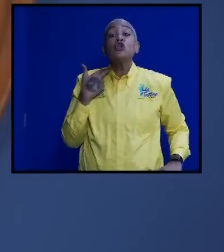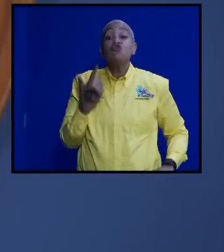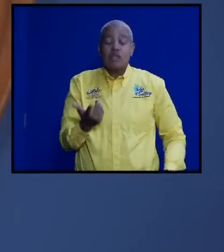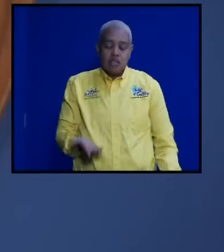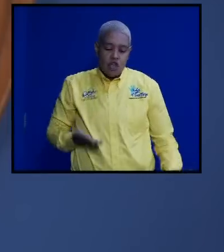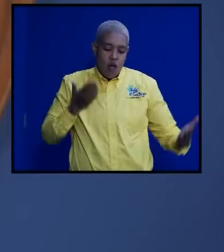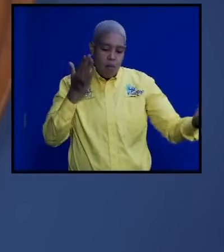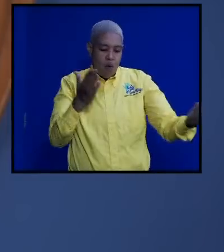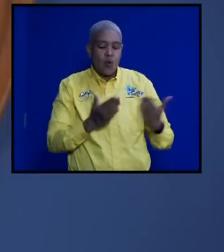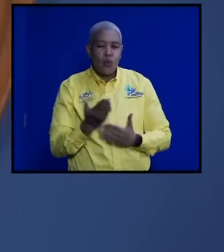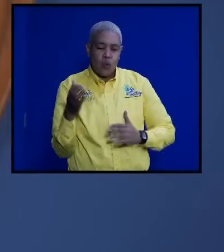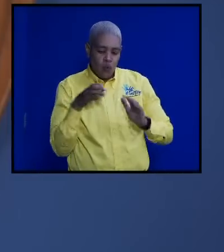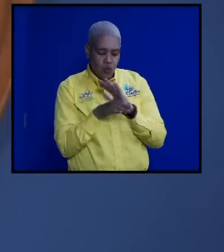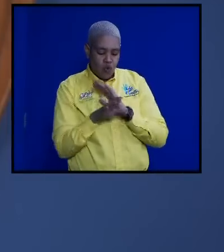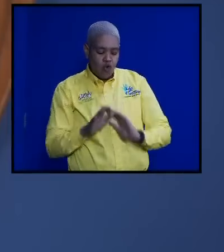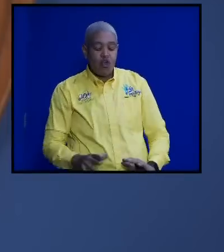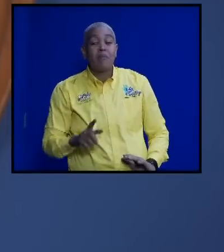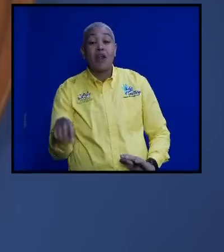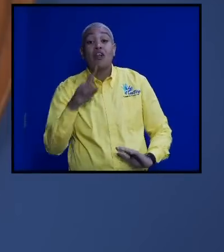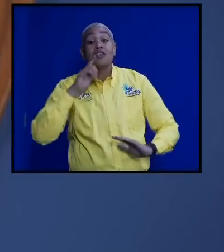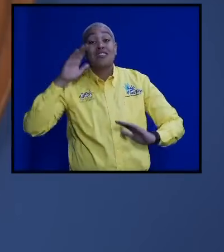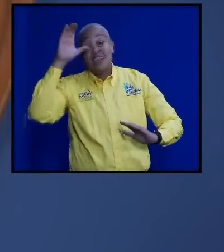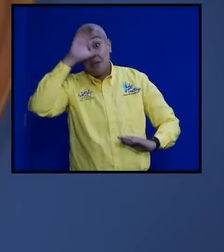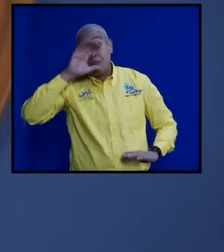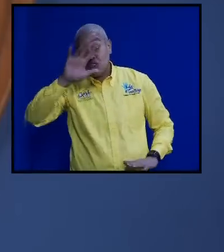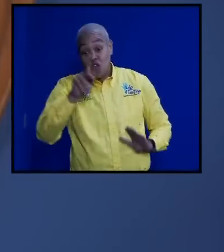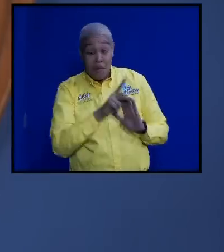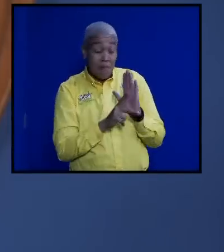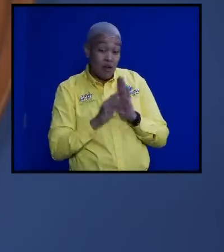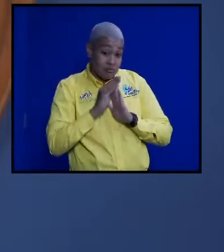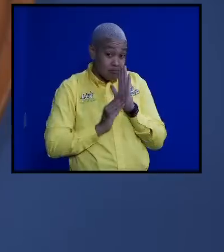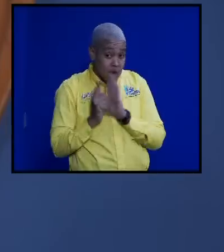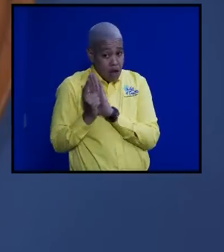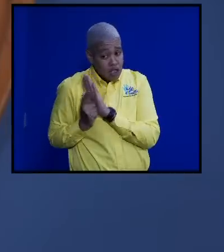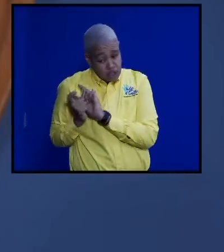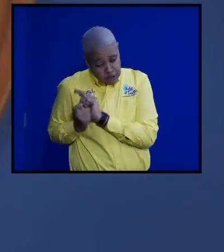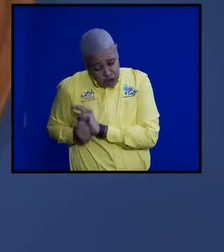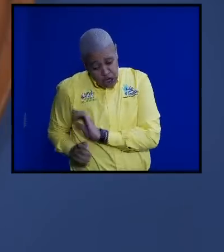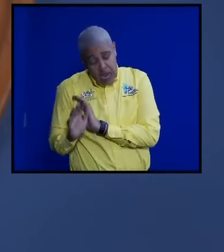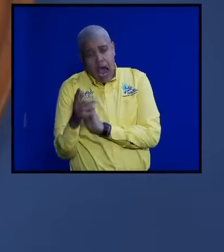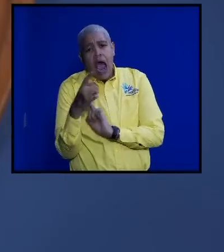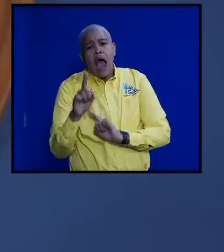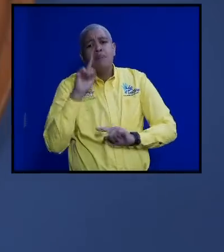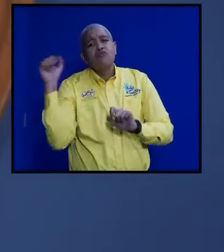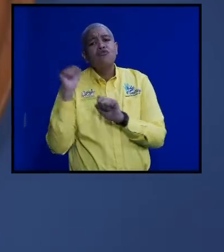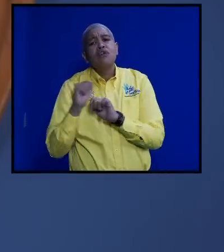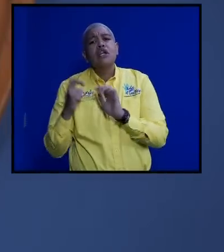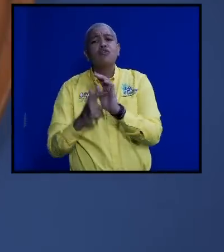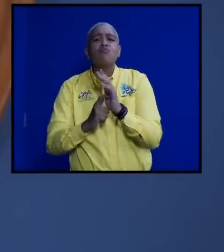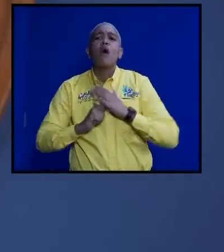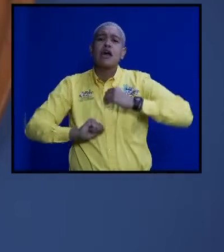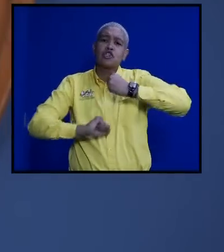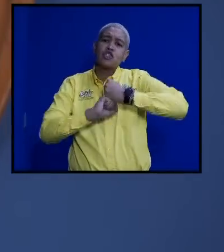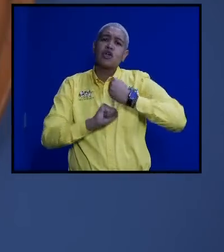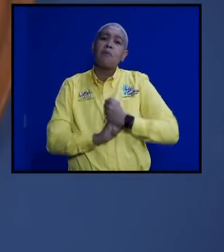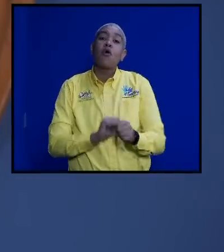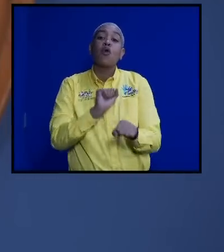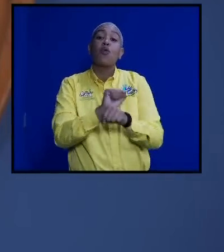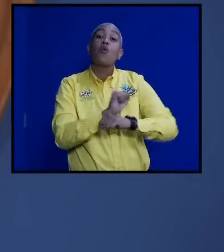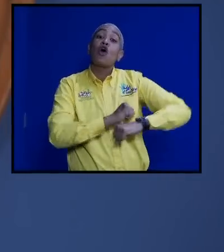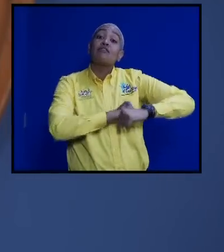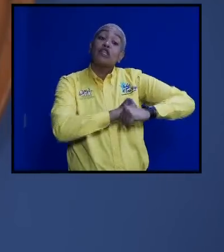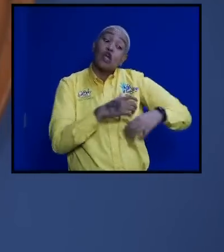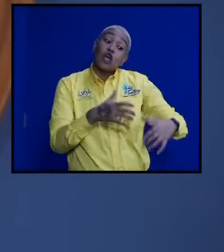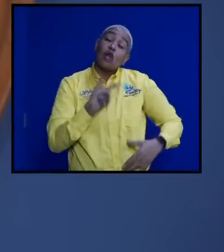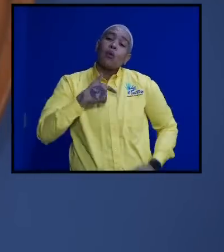by criminals. As we pursue our policy and legislative changes that are required to support the work of security forces, we will